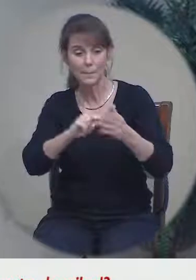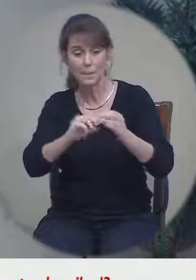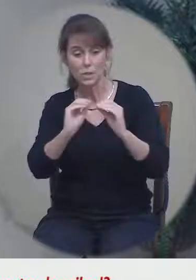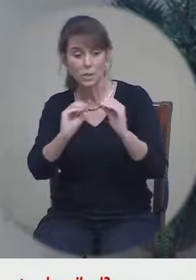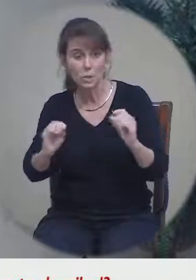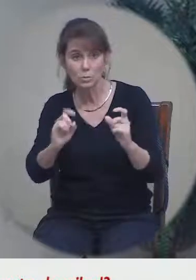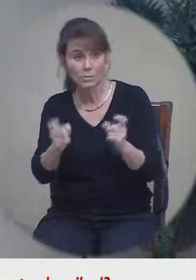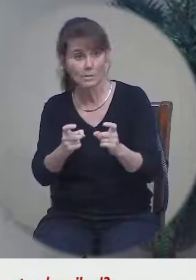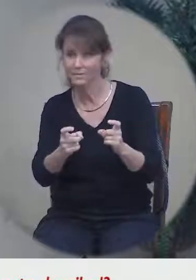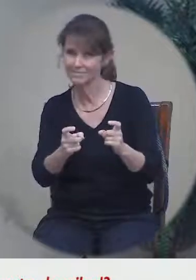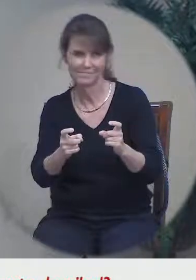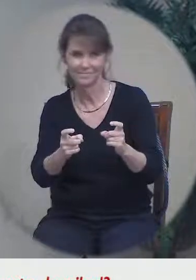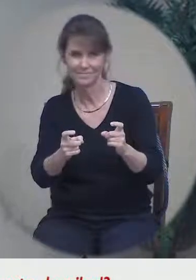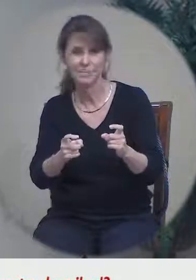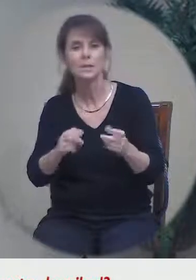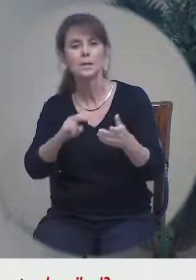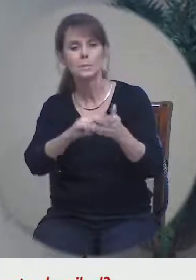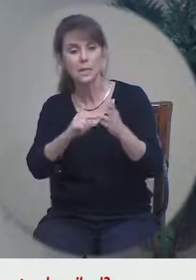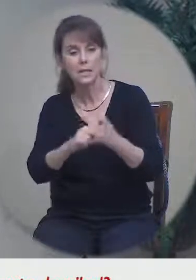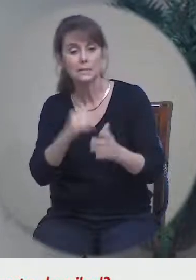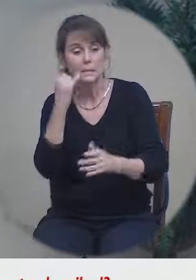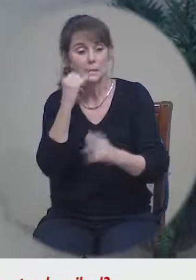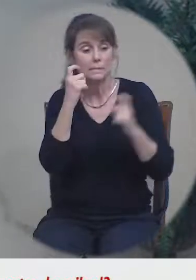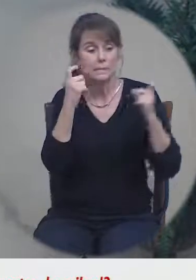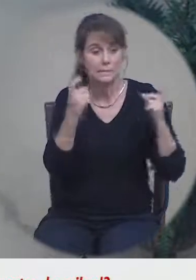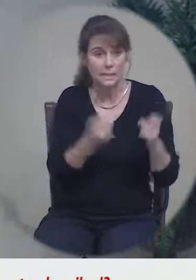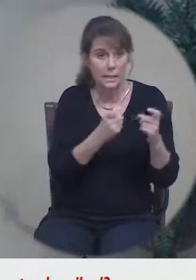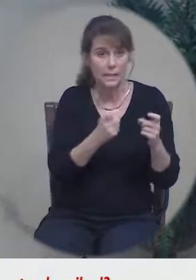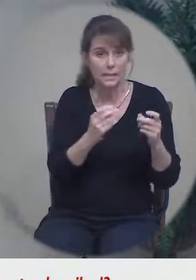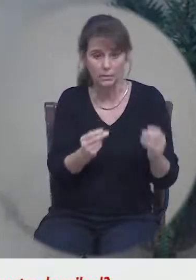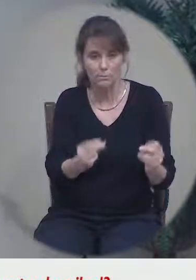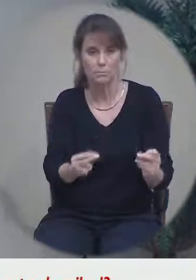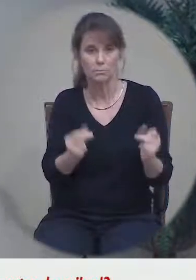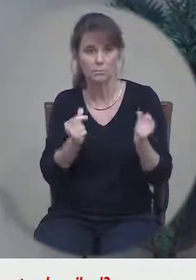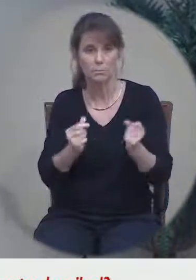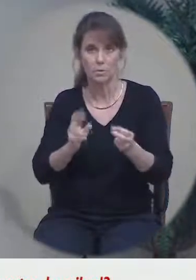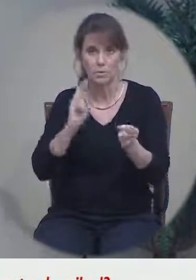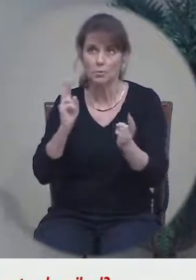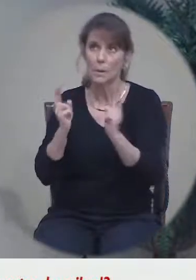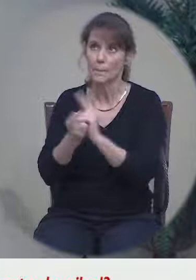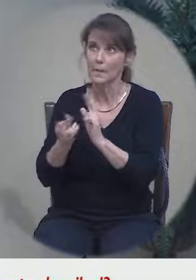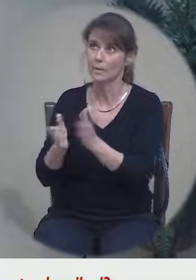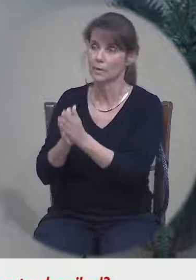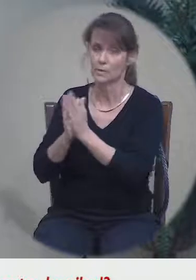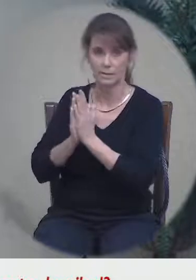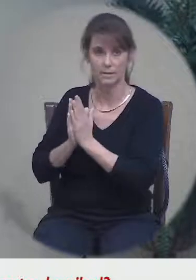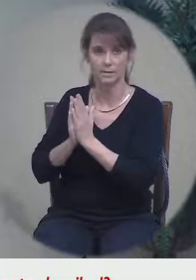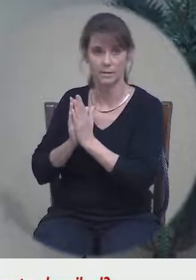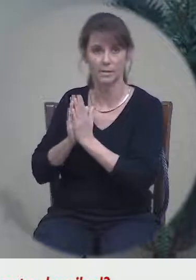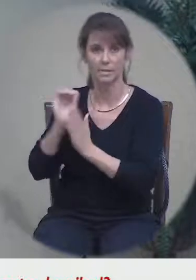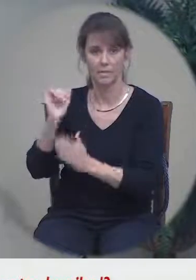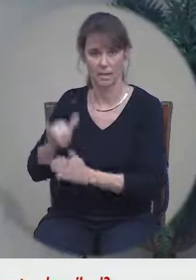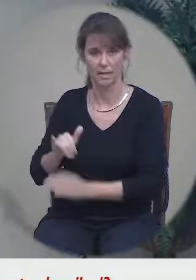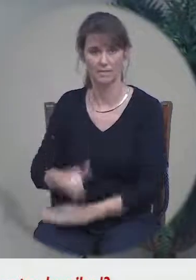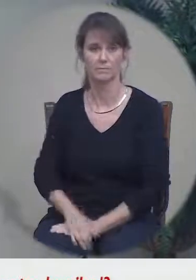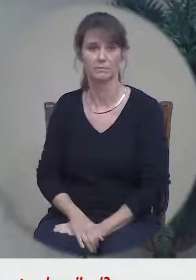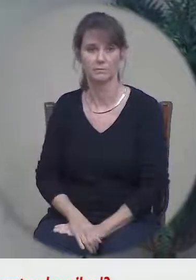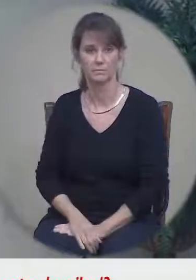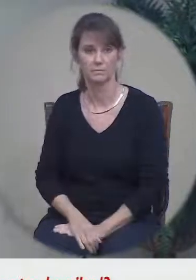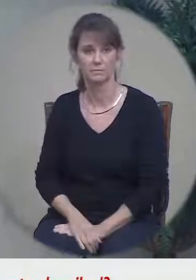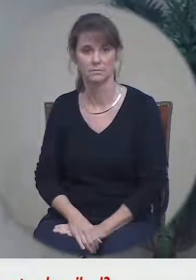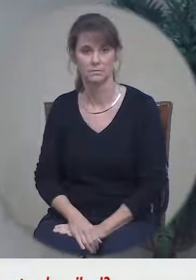sin, he accounts for it. He makes restitution if the case may require. It talks about